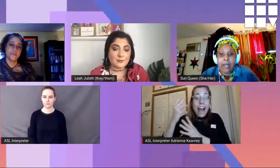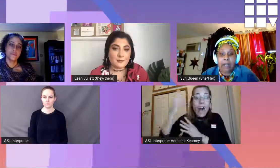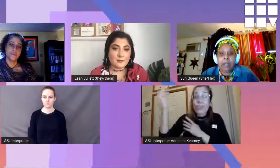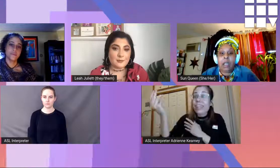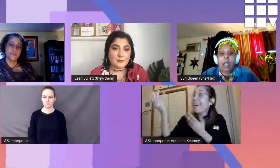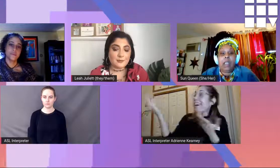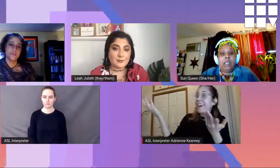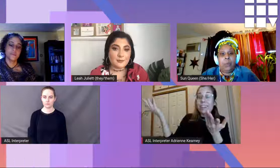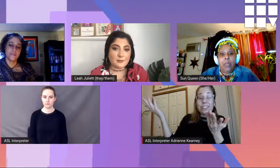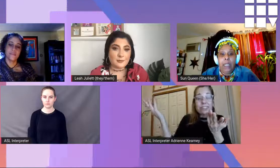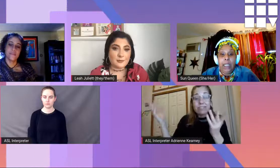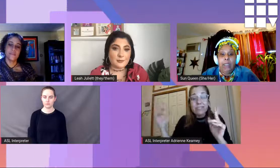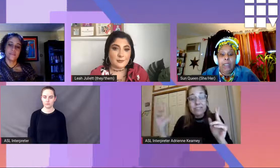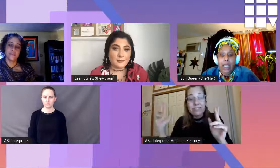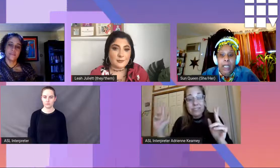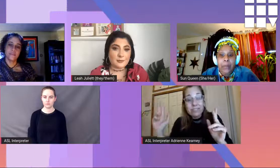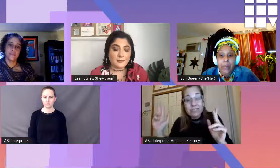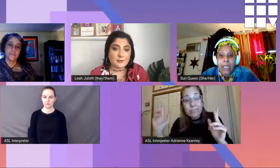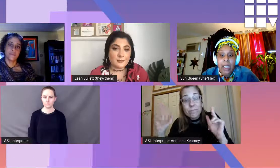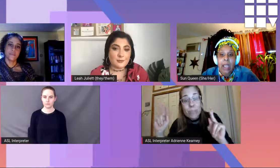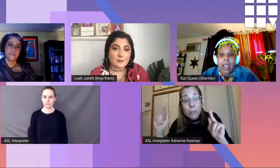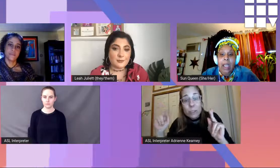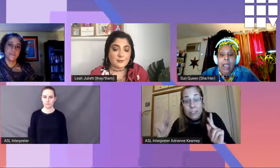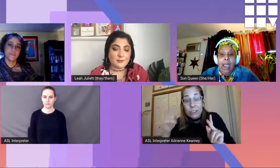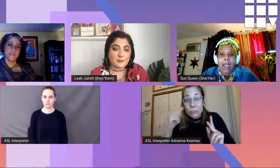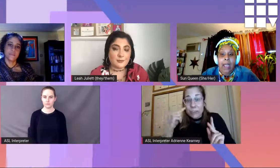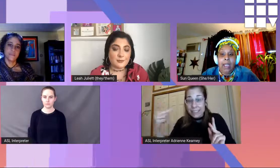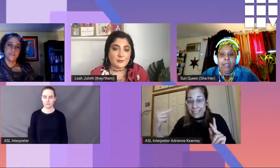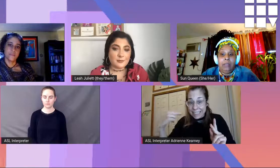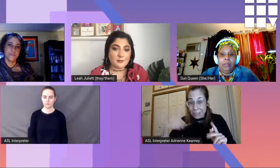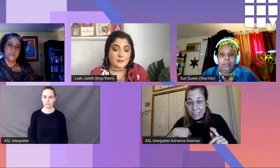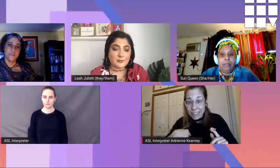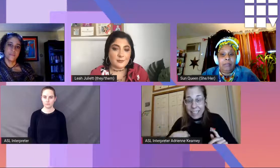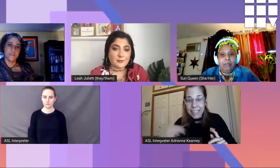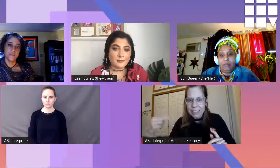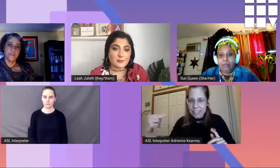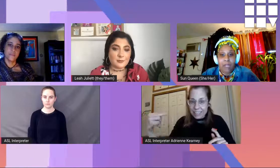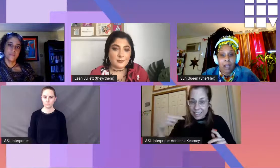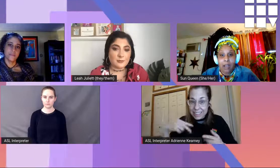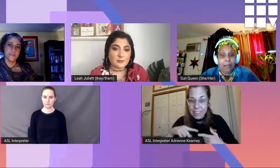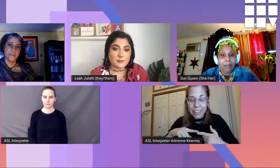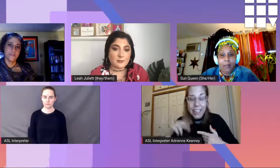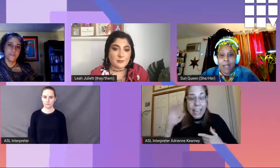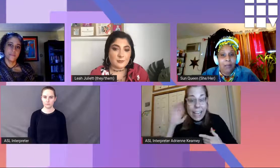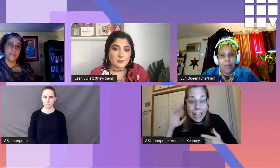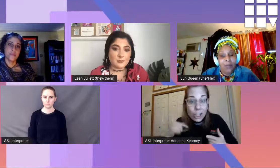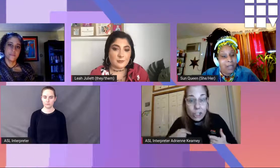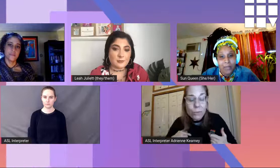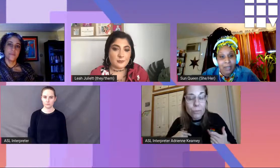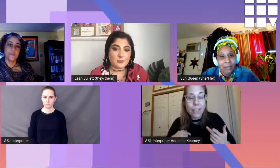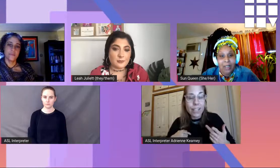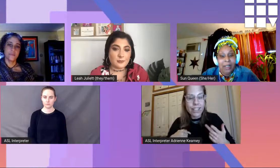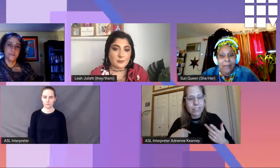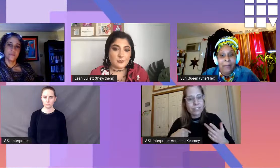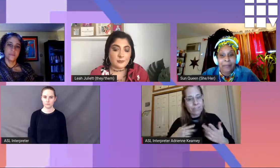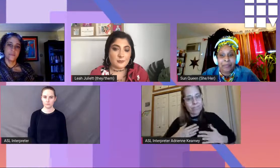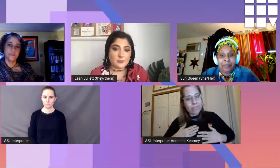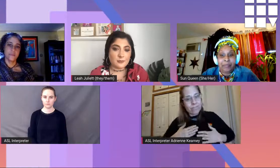representation matters. Someone needs to hear me. And yeah, I won't give